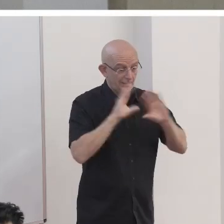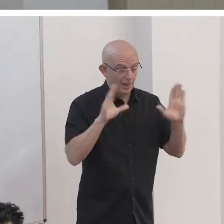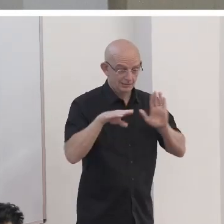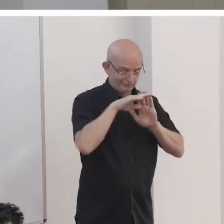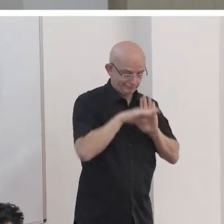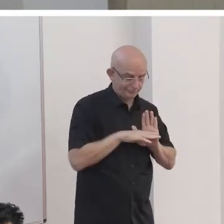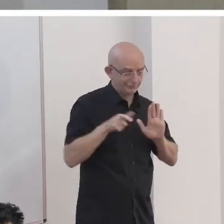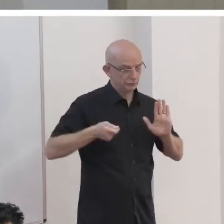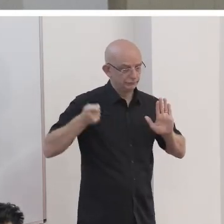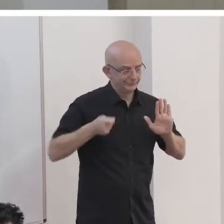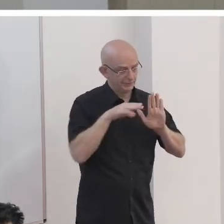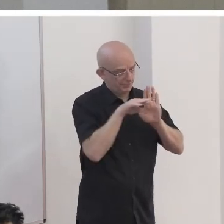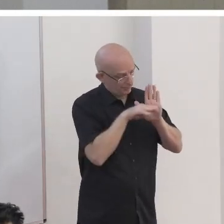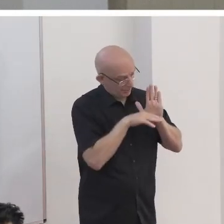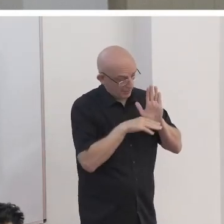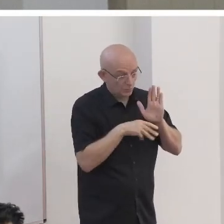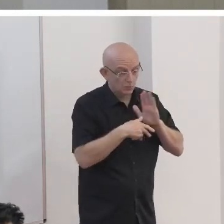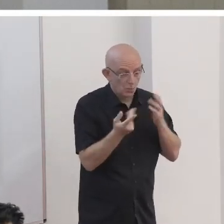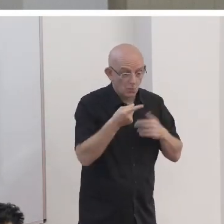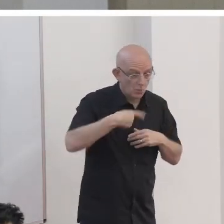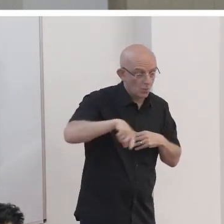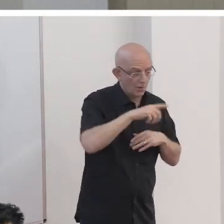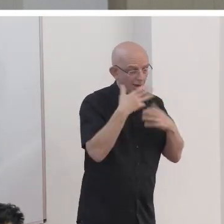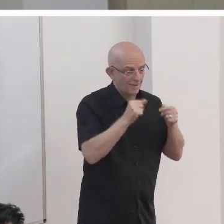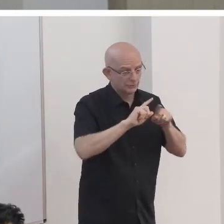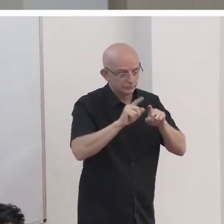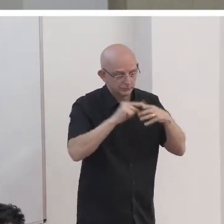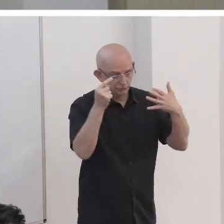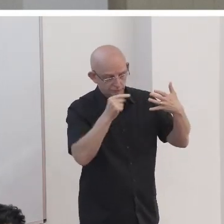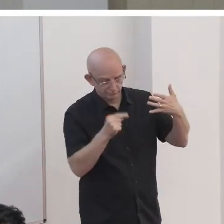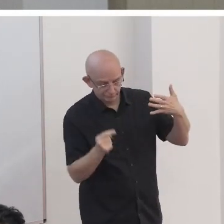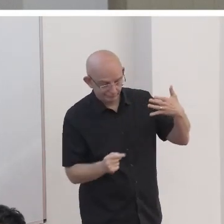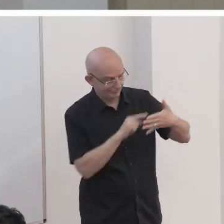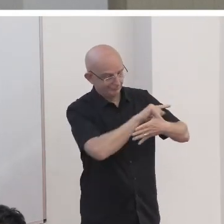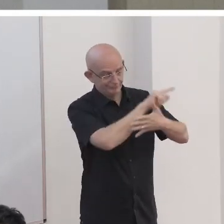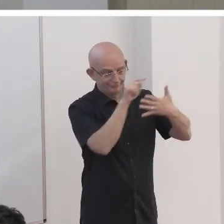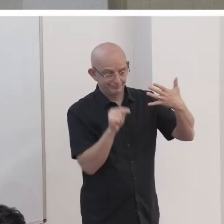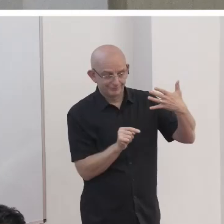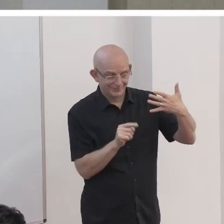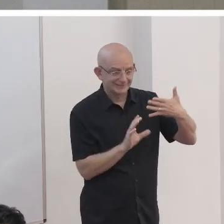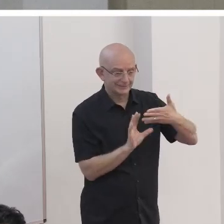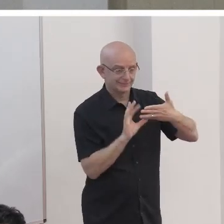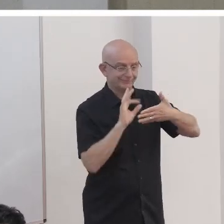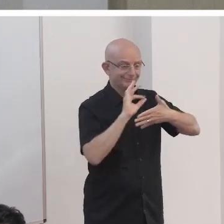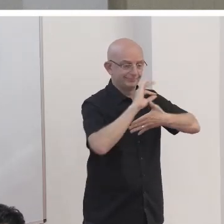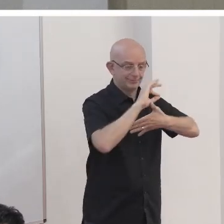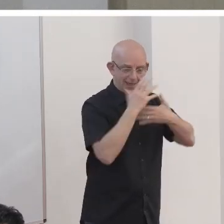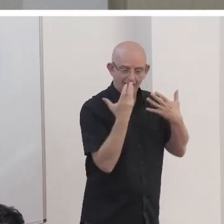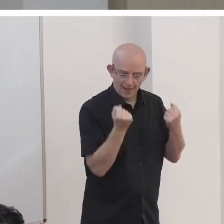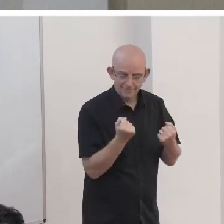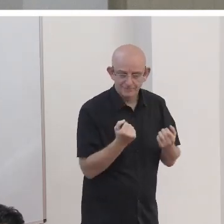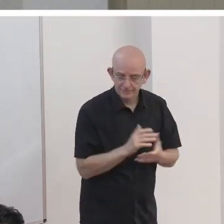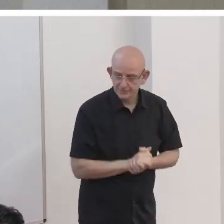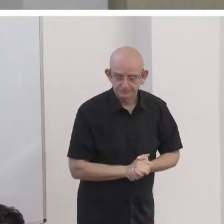and children, non-discrimination, awareness raising, accessibility, legal capacity, protection from arbitrary detention, freedom and